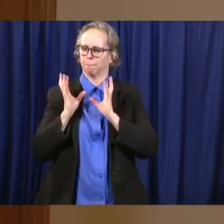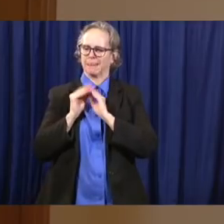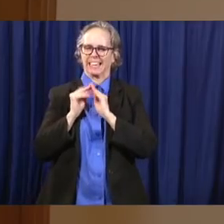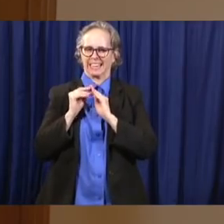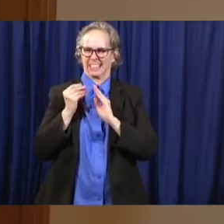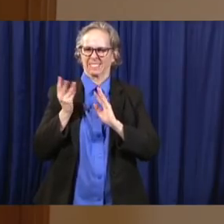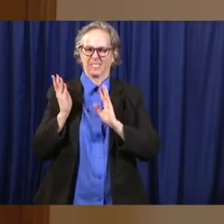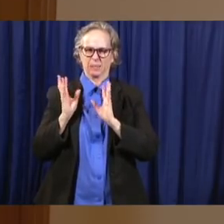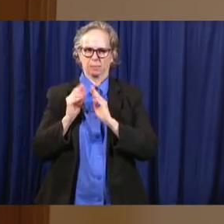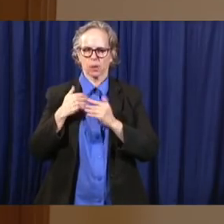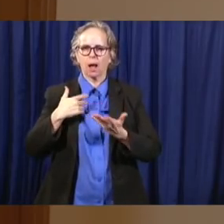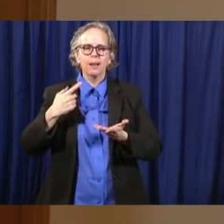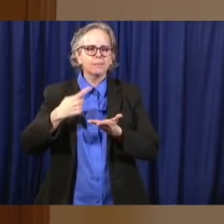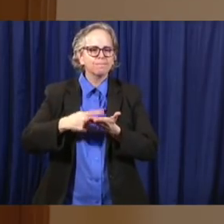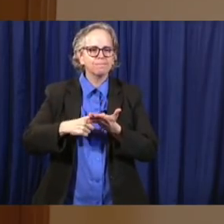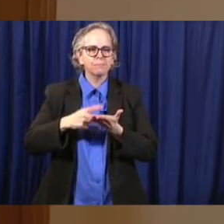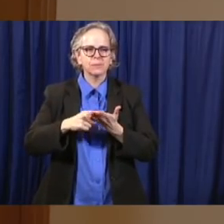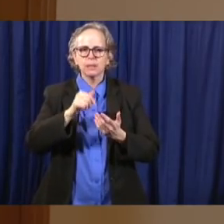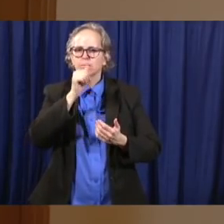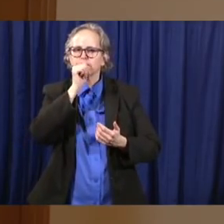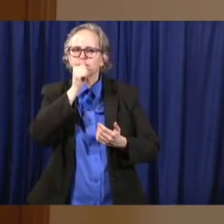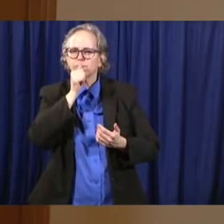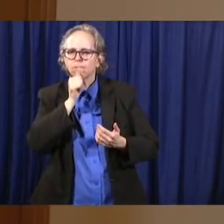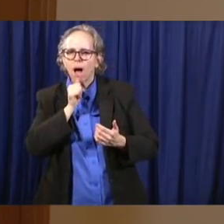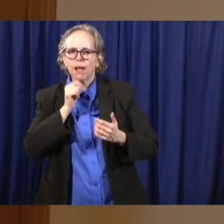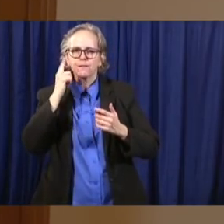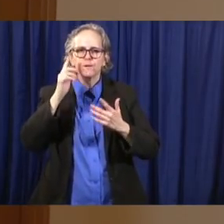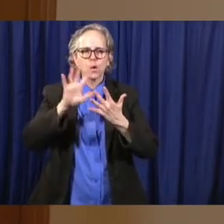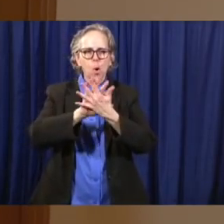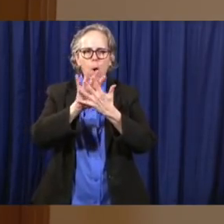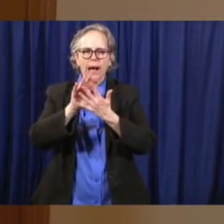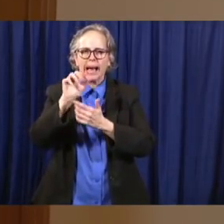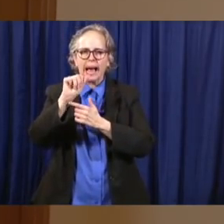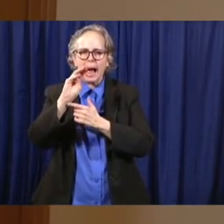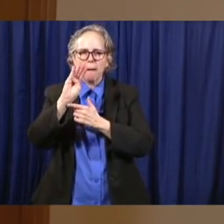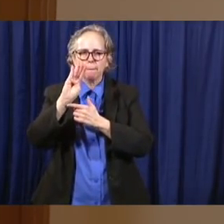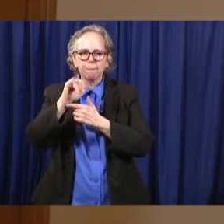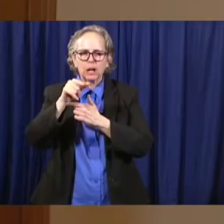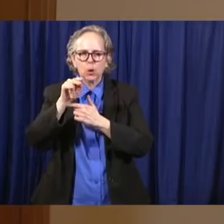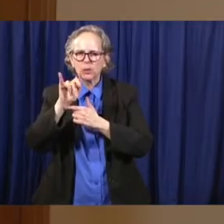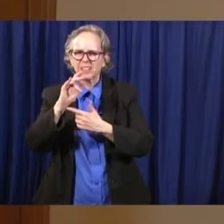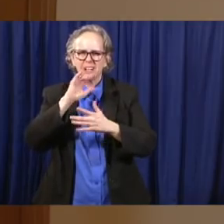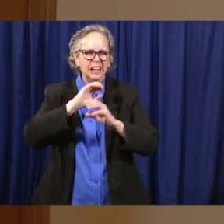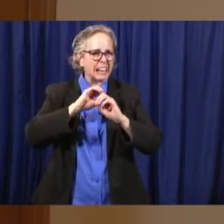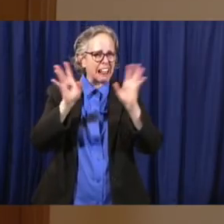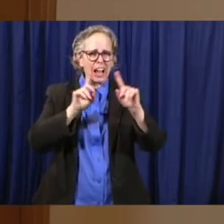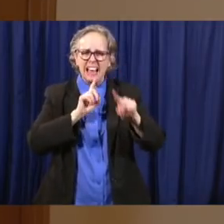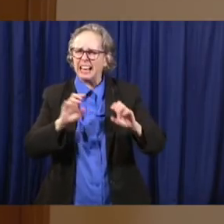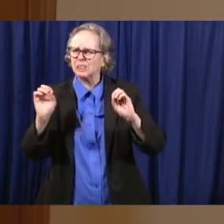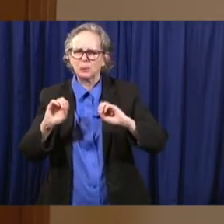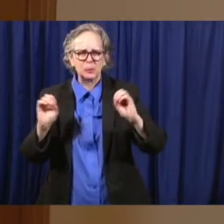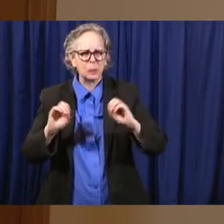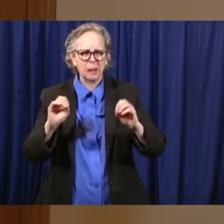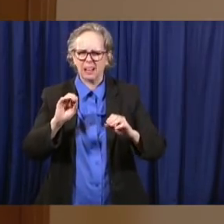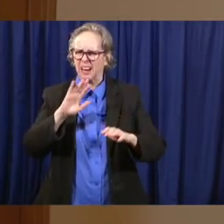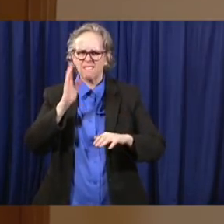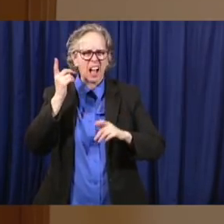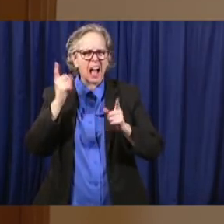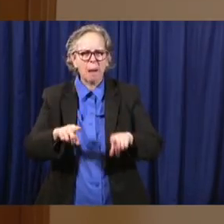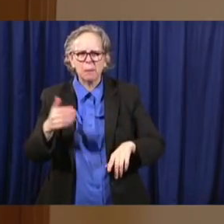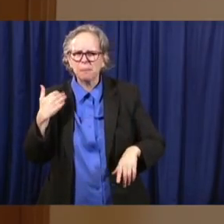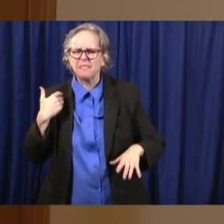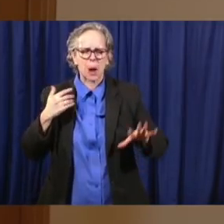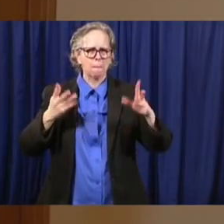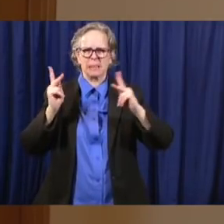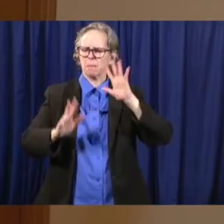ambiguity and the evolving and sort of unprecedented nature of what we're facing. And I want you to know that we are